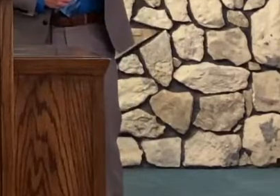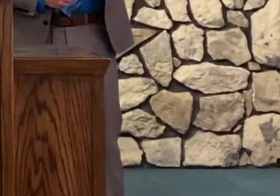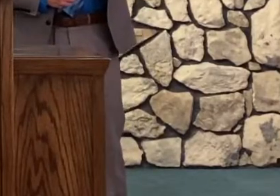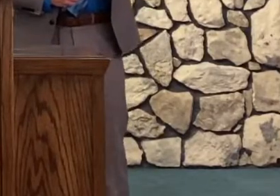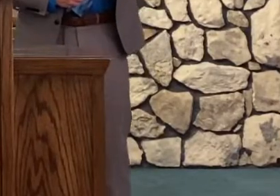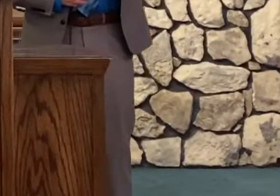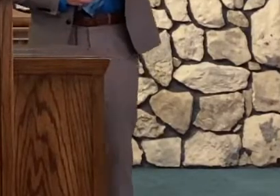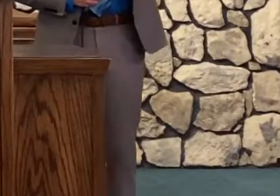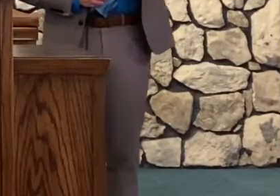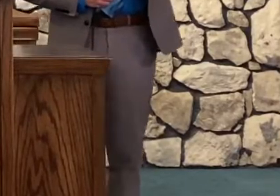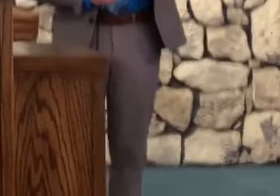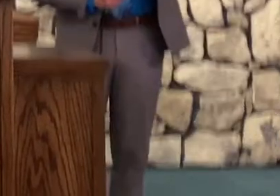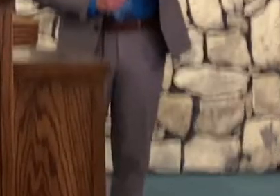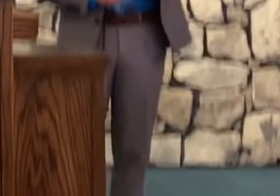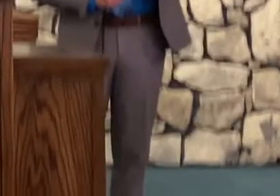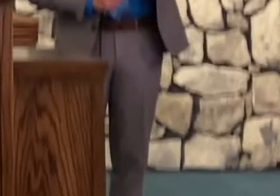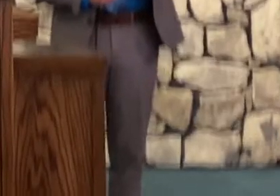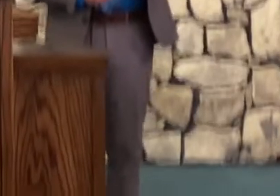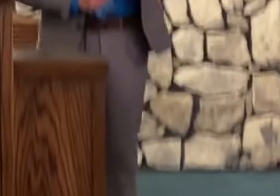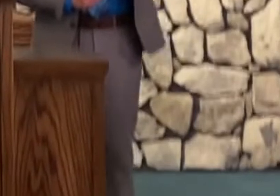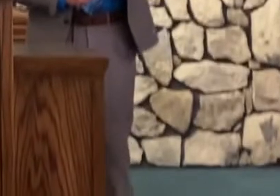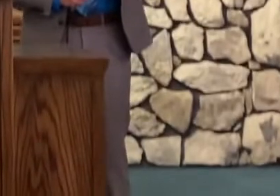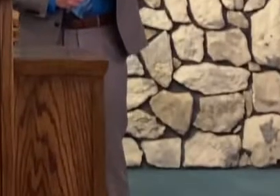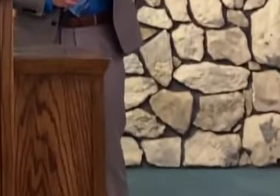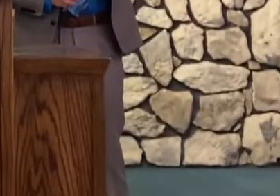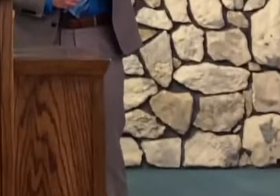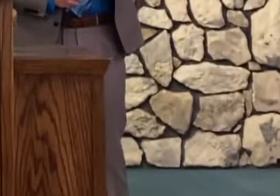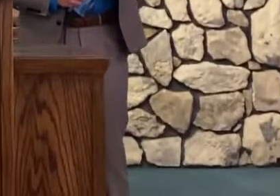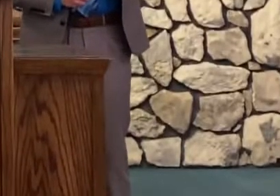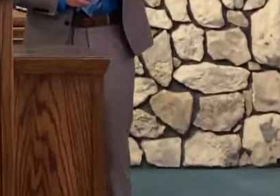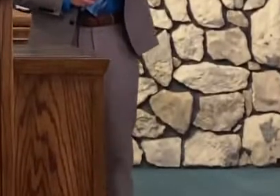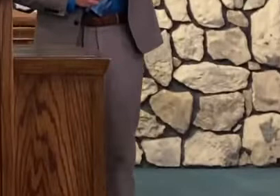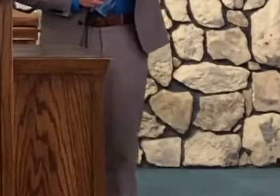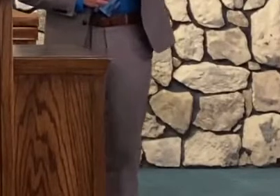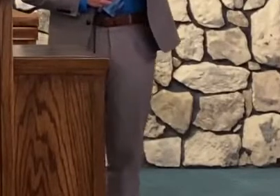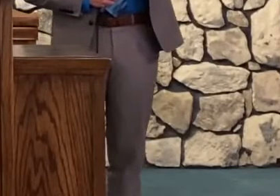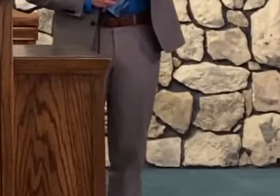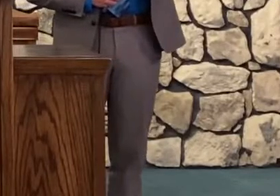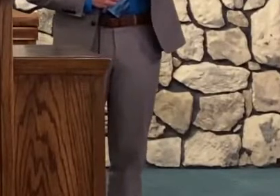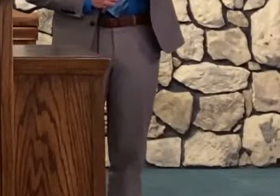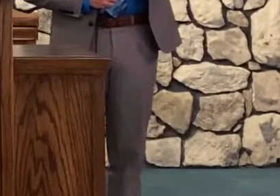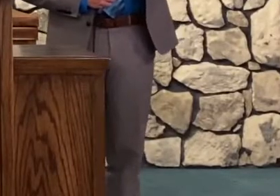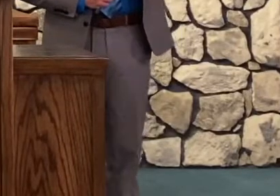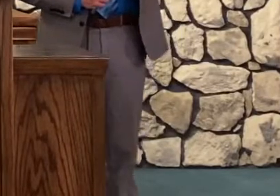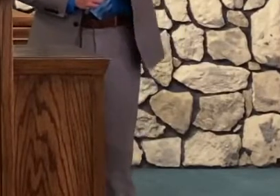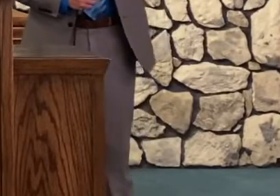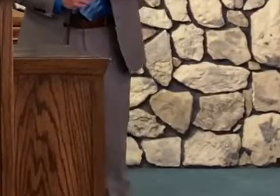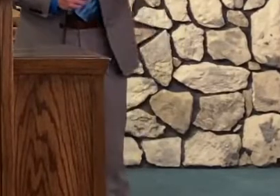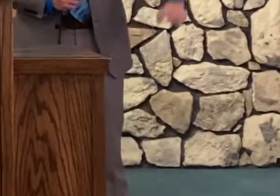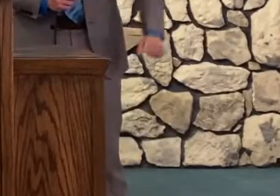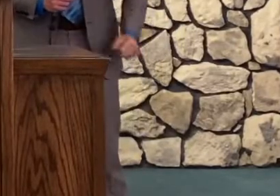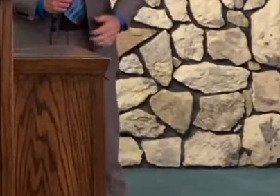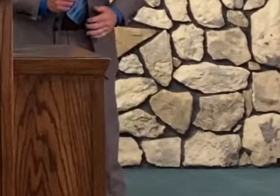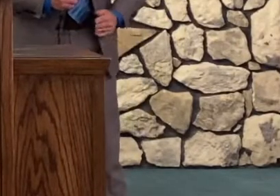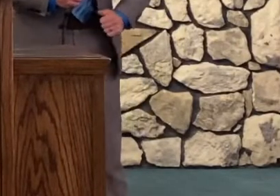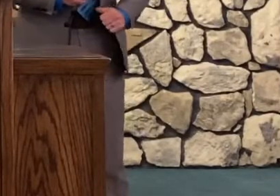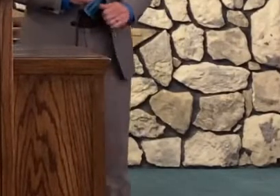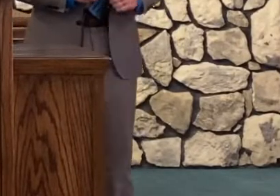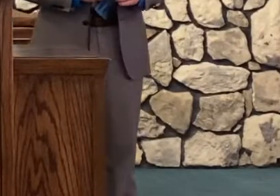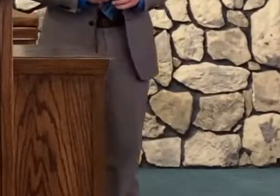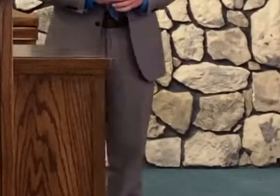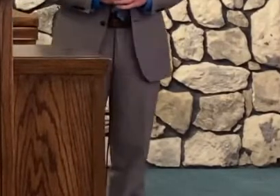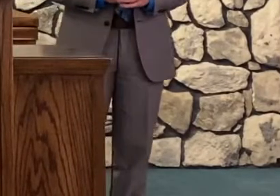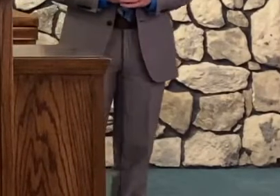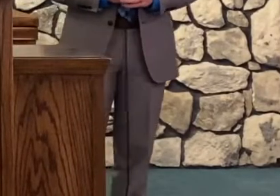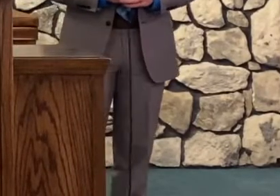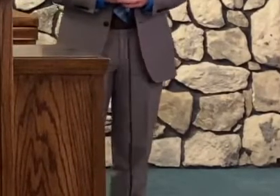and filled and flooded the homes where they were. Yes. And today, that's what Jesus wants